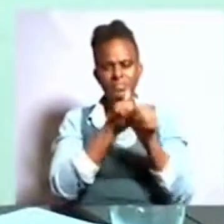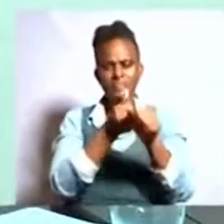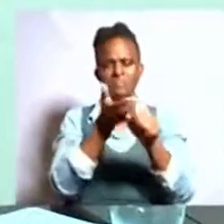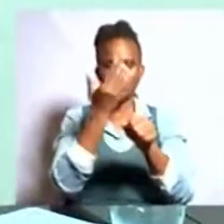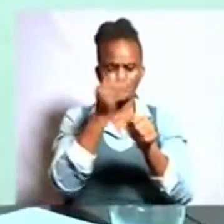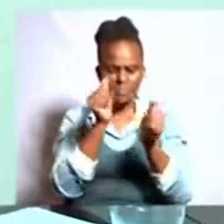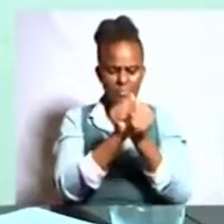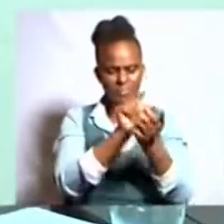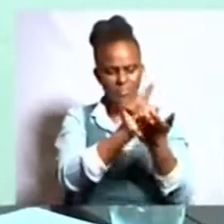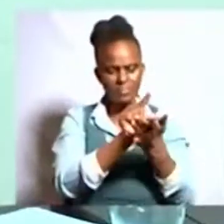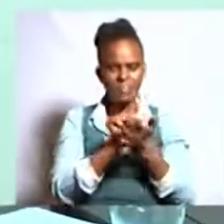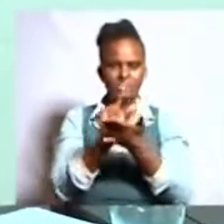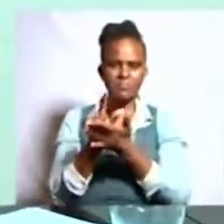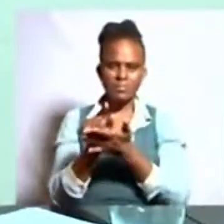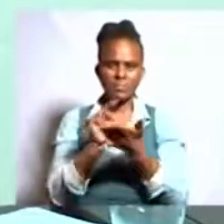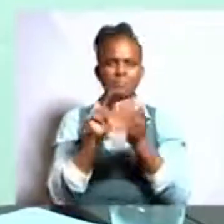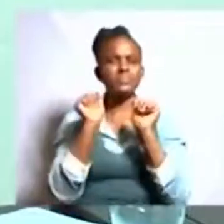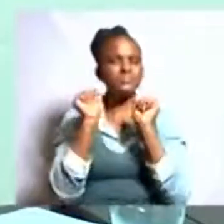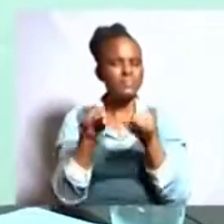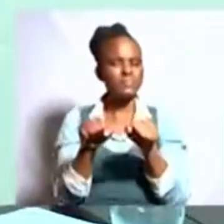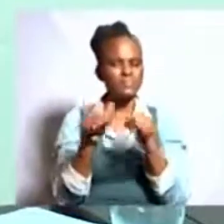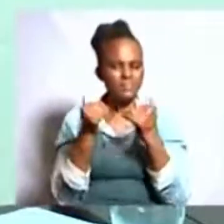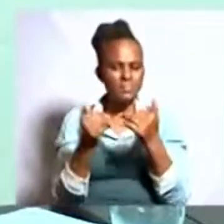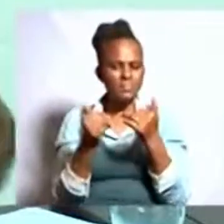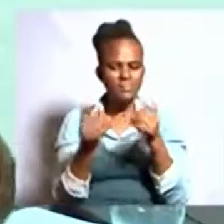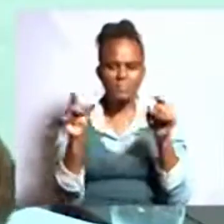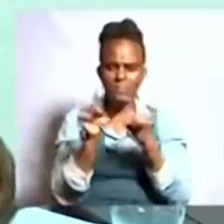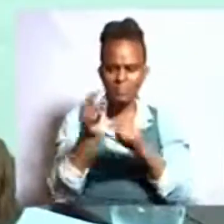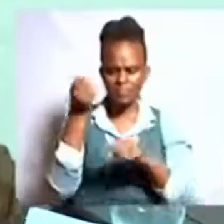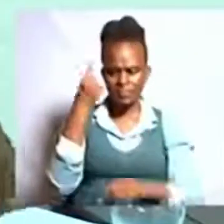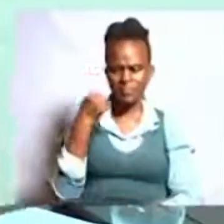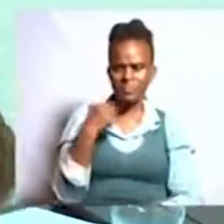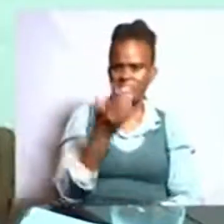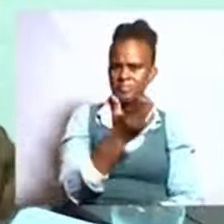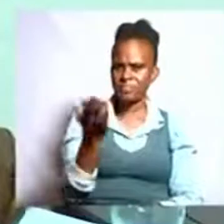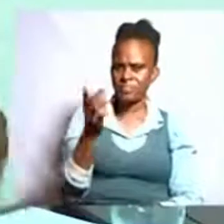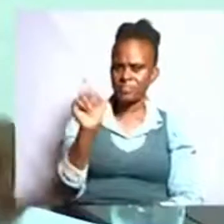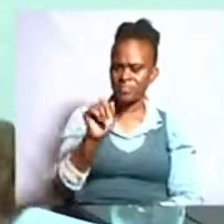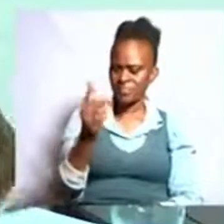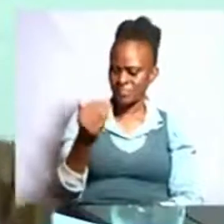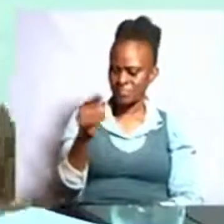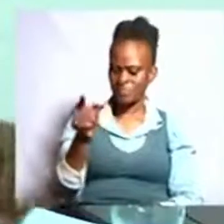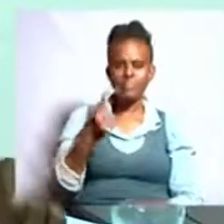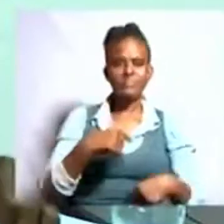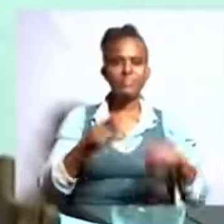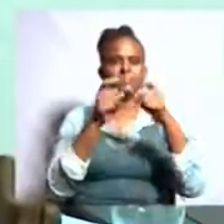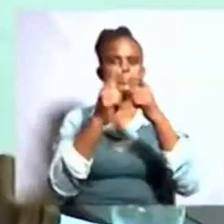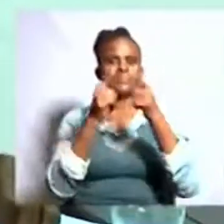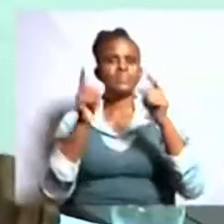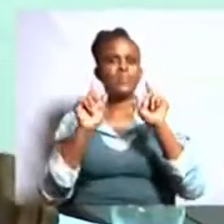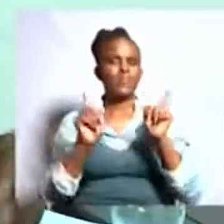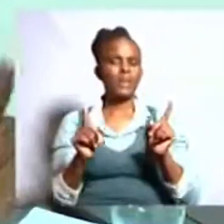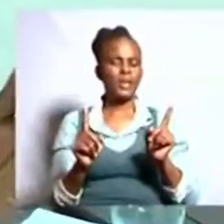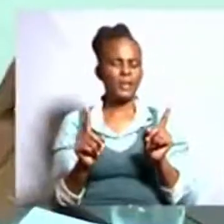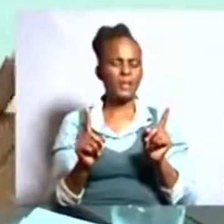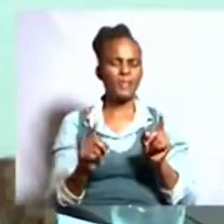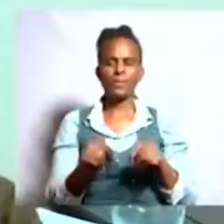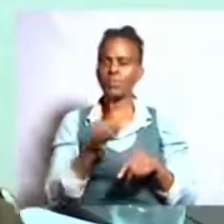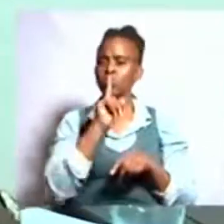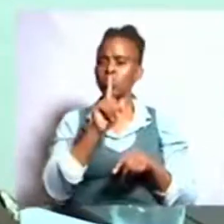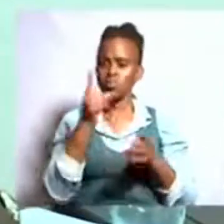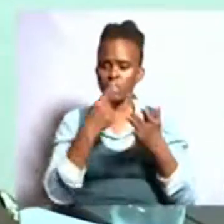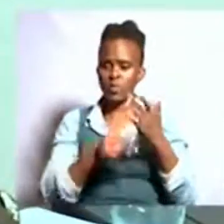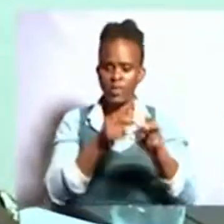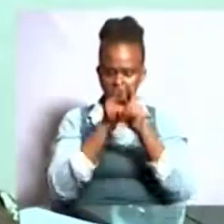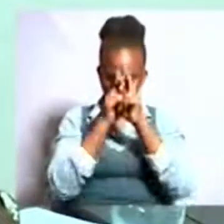on these loans, or be able to understand where the major challenge is. It is true what the